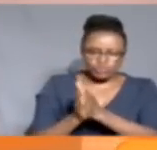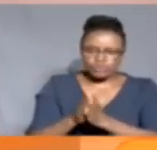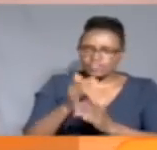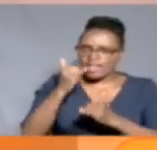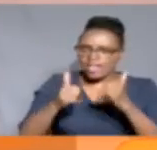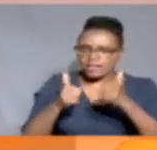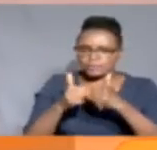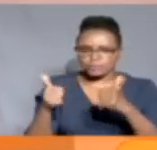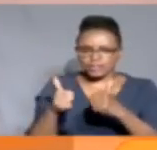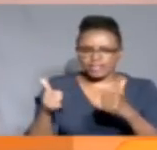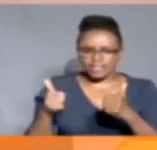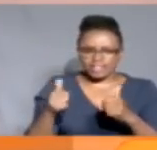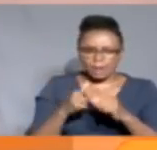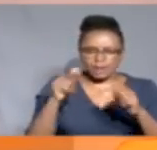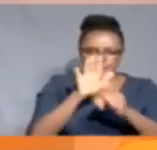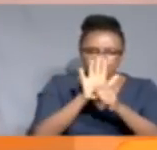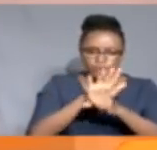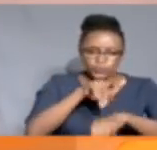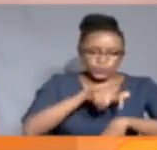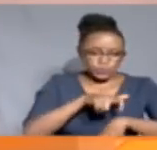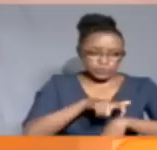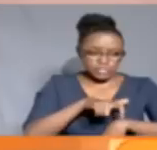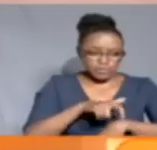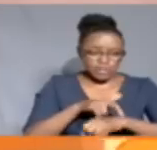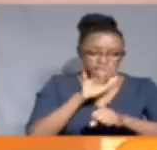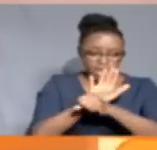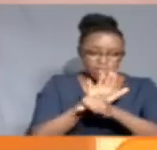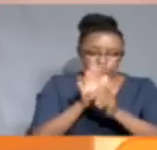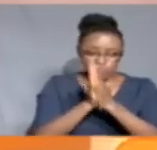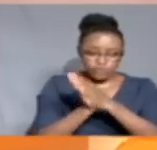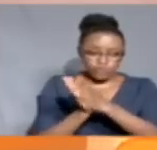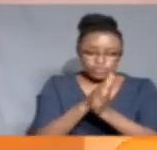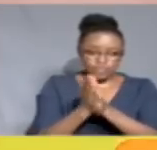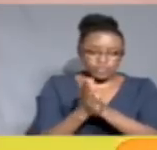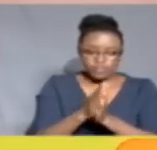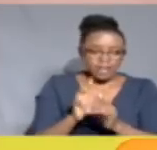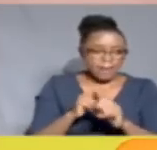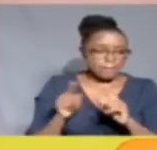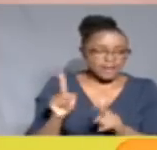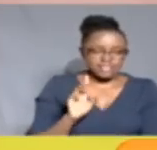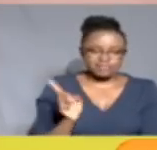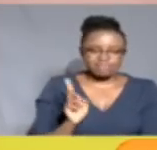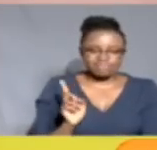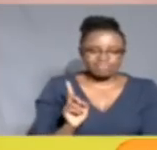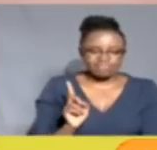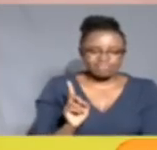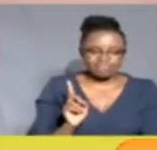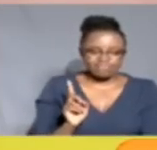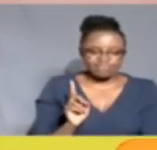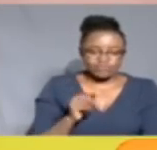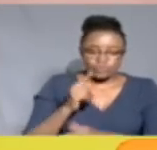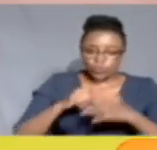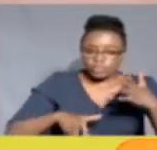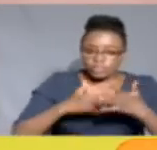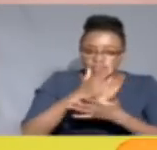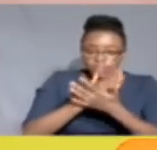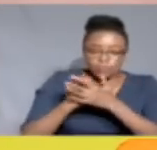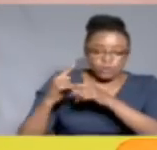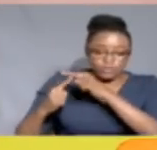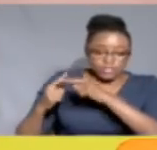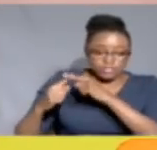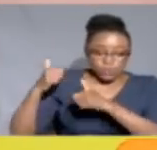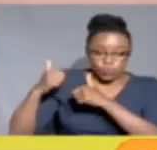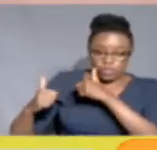well, but many times, and majority of the stories is they don't. Yeah. What are some of the